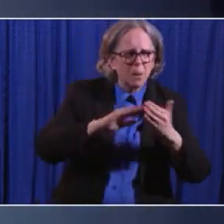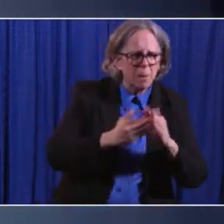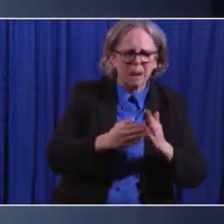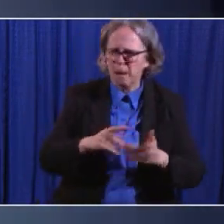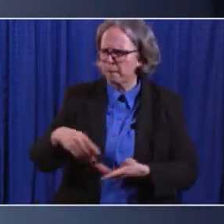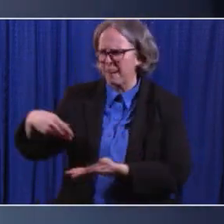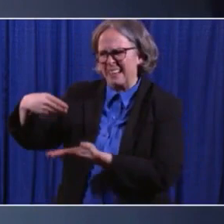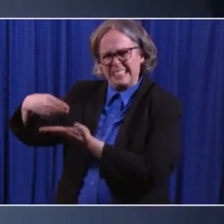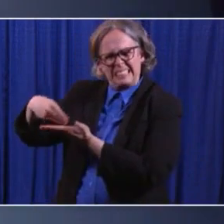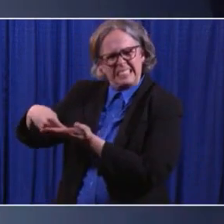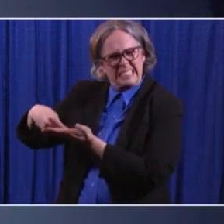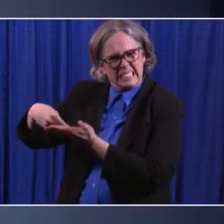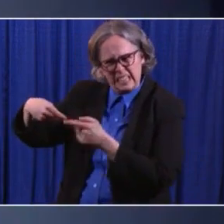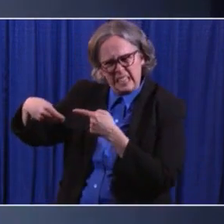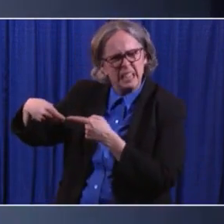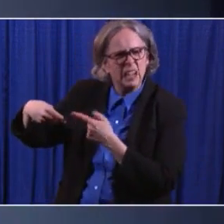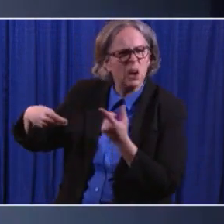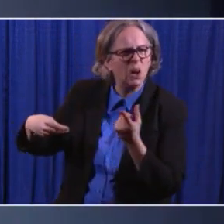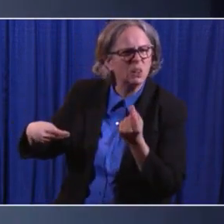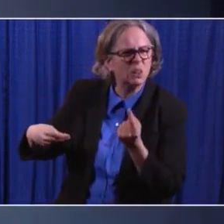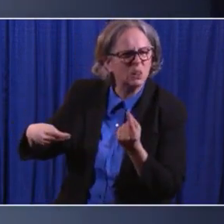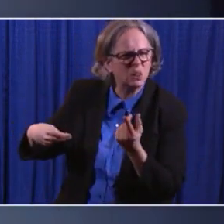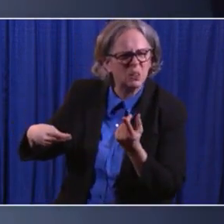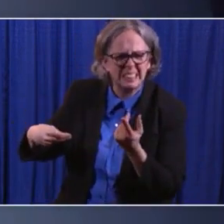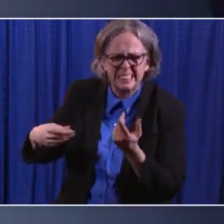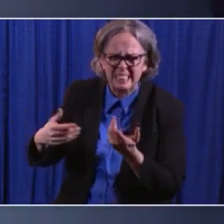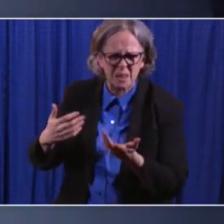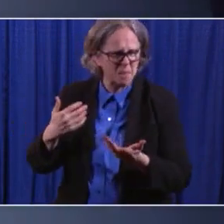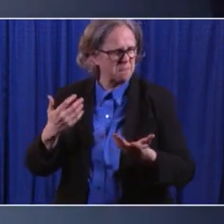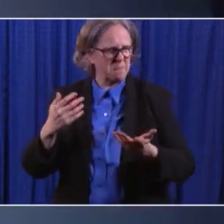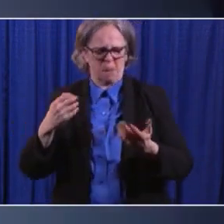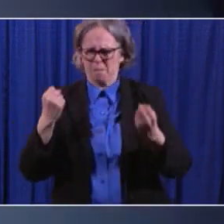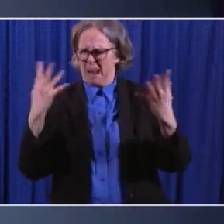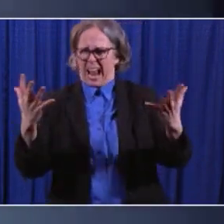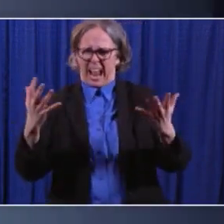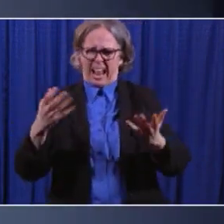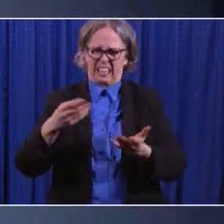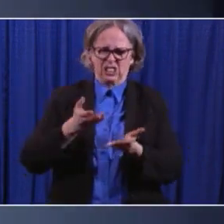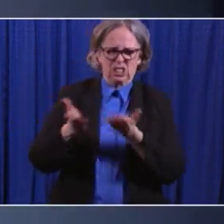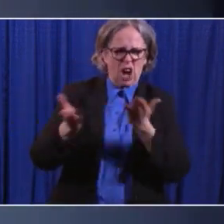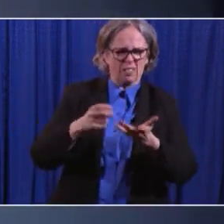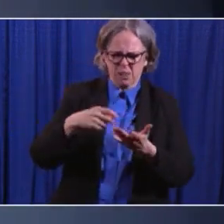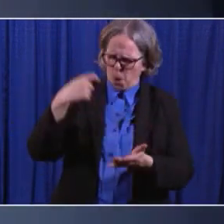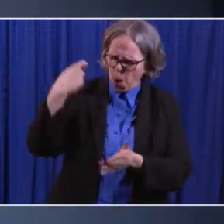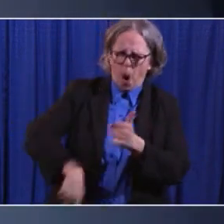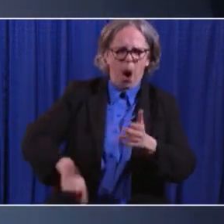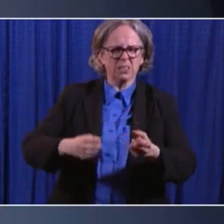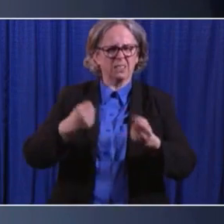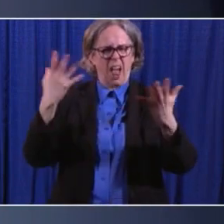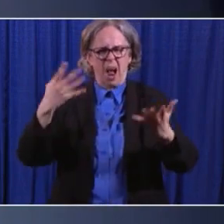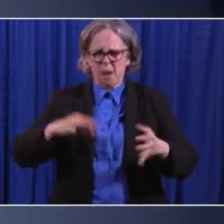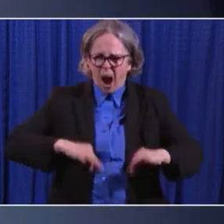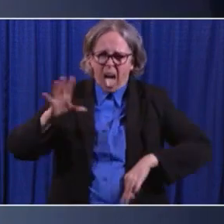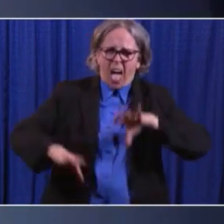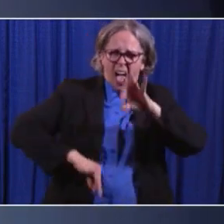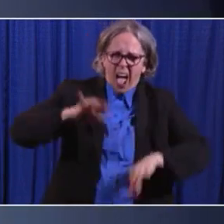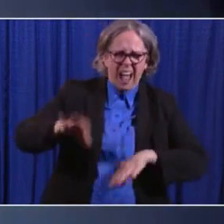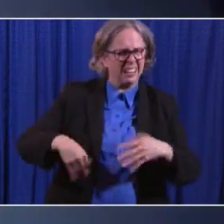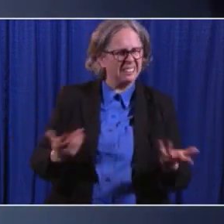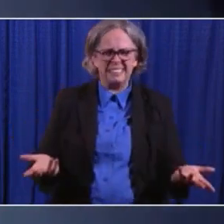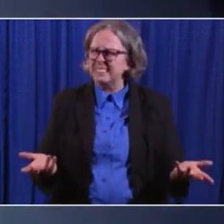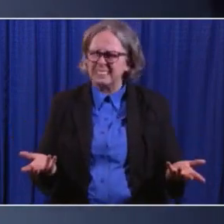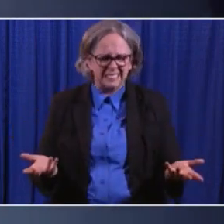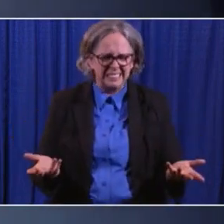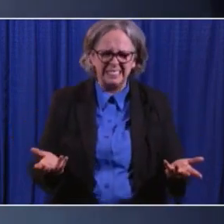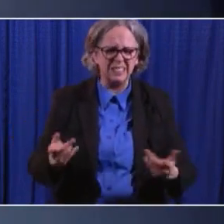those sources of support in the community where the child is living. Our partnership necessitates deep